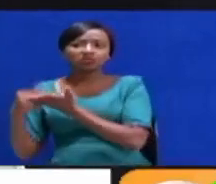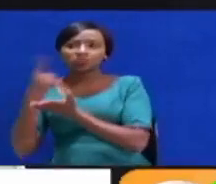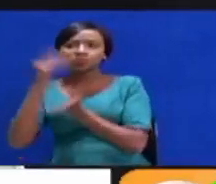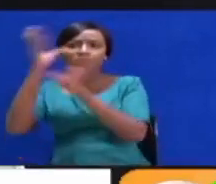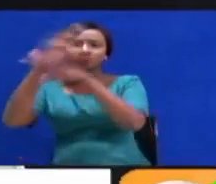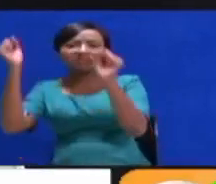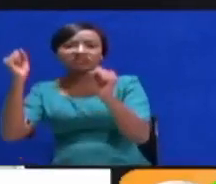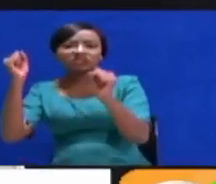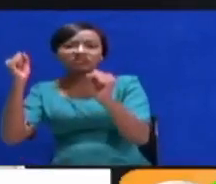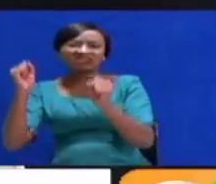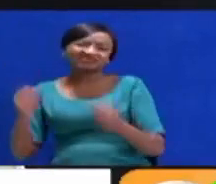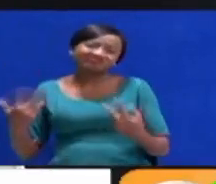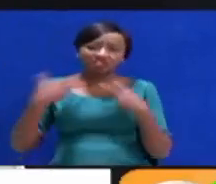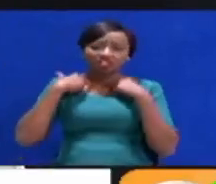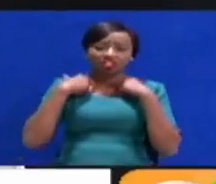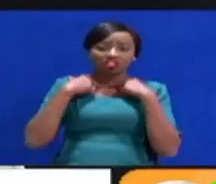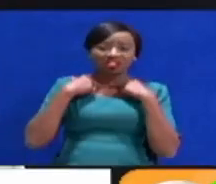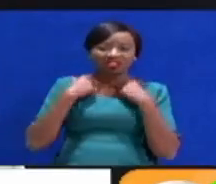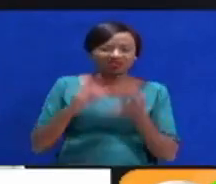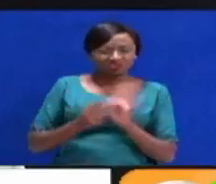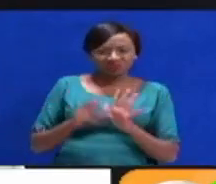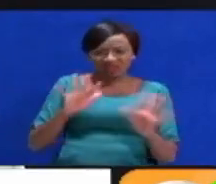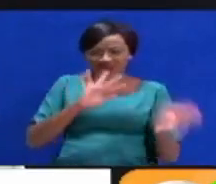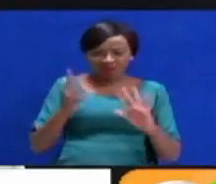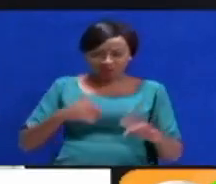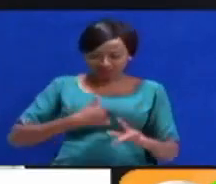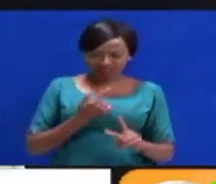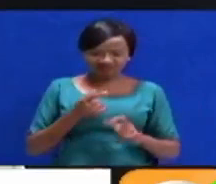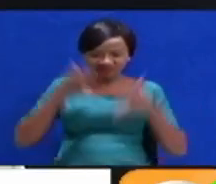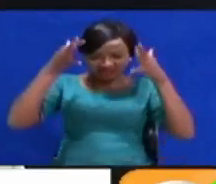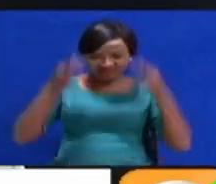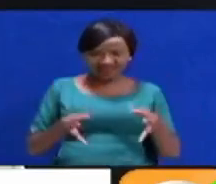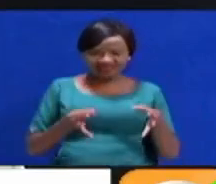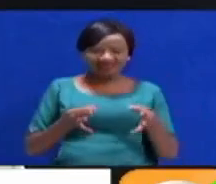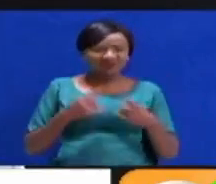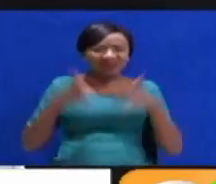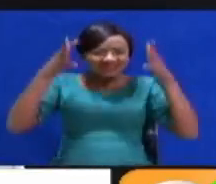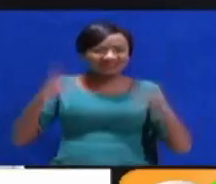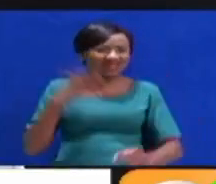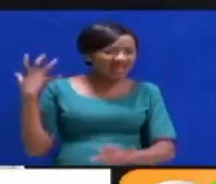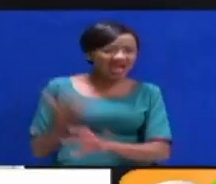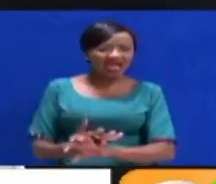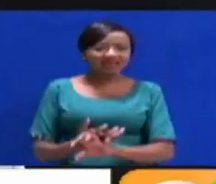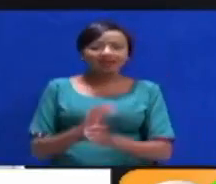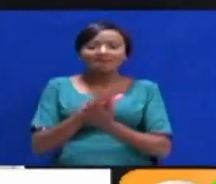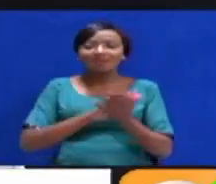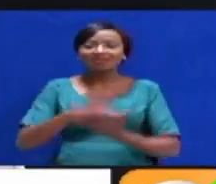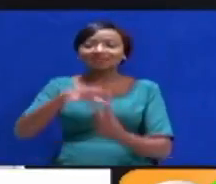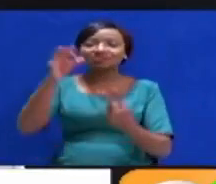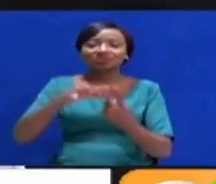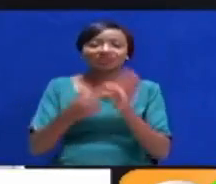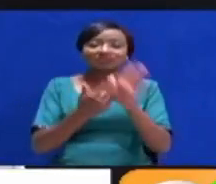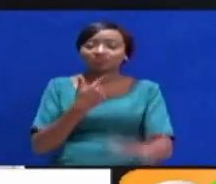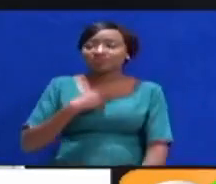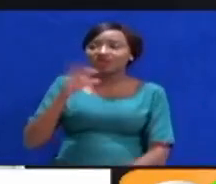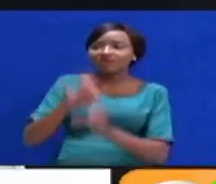presidential candidates. How is it self-rule when one cannot think for themselves about basic choices like who to